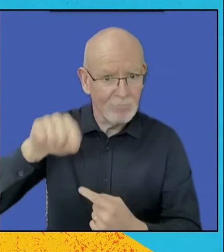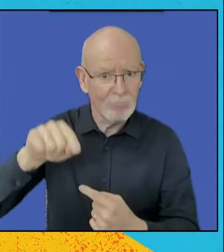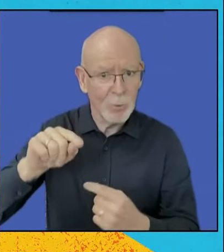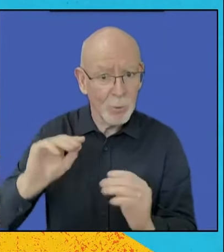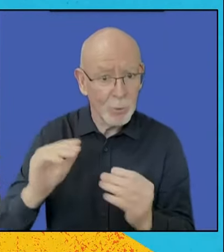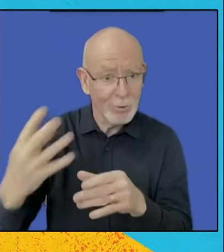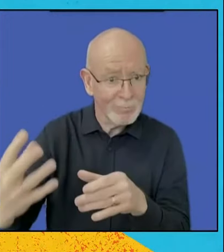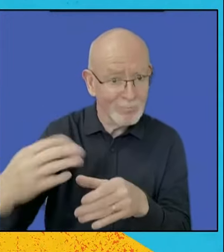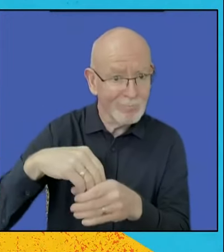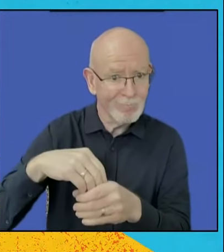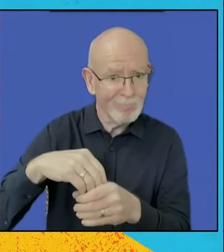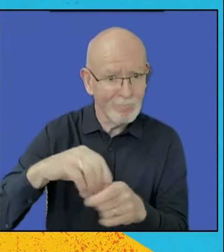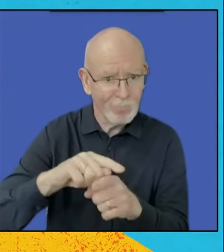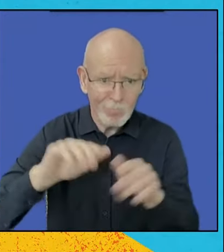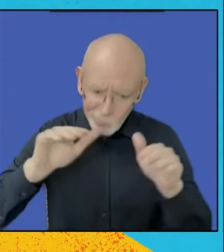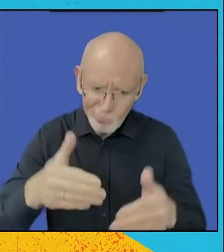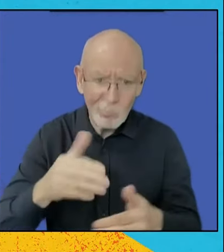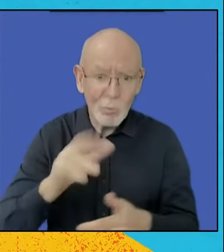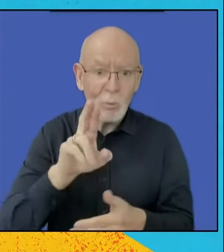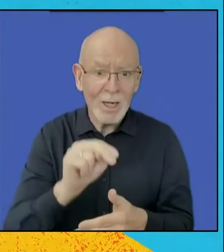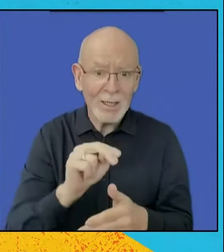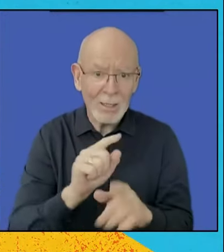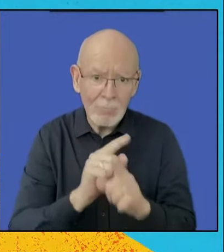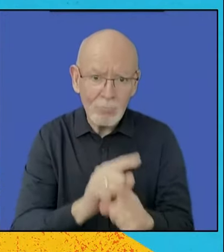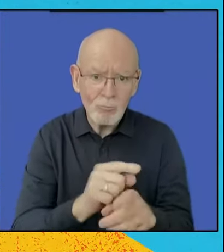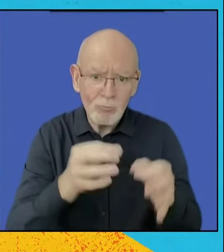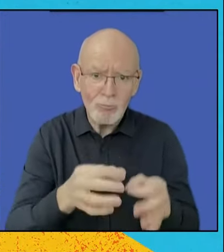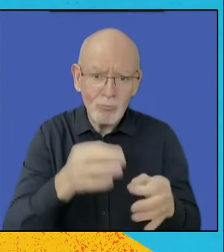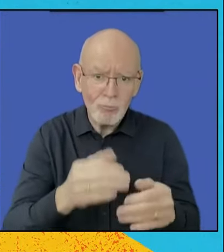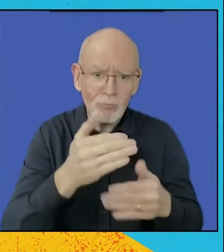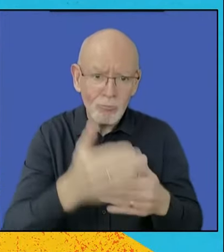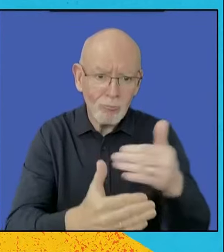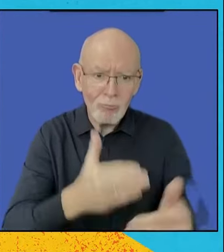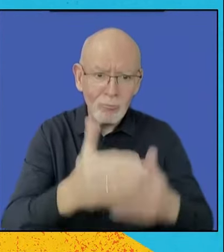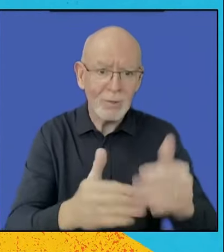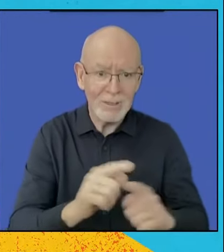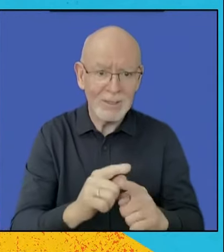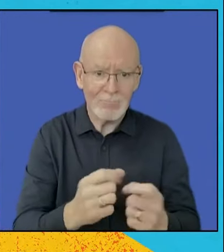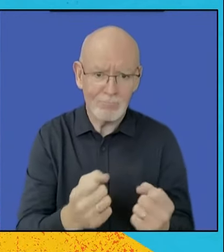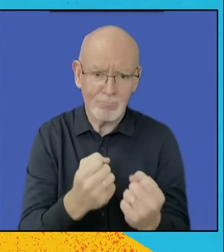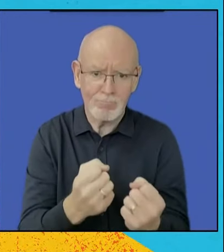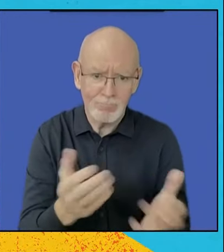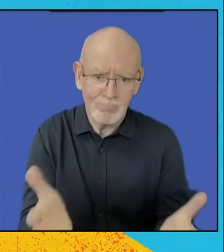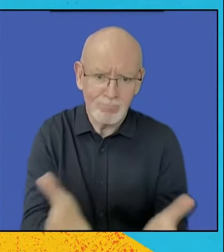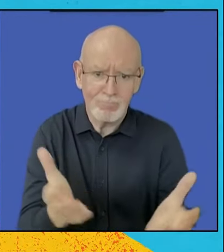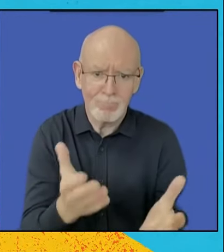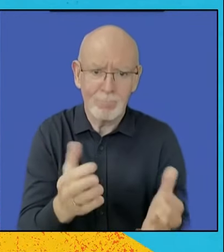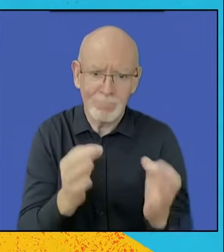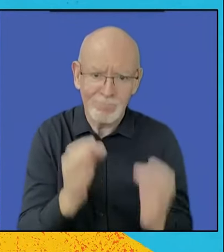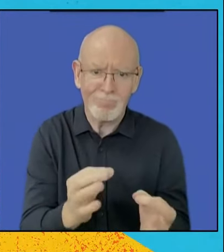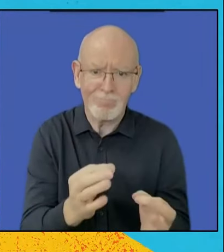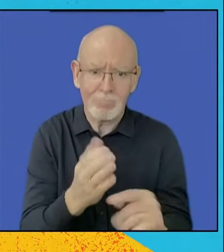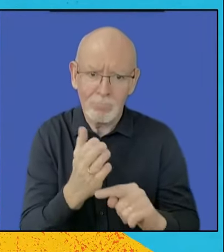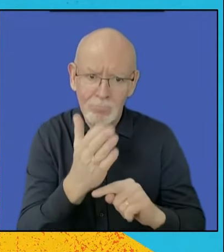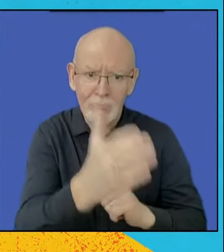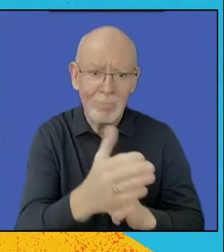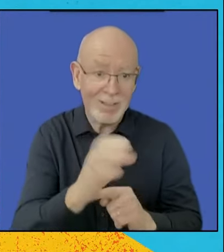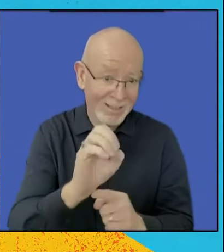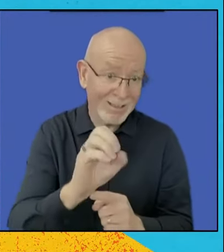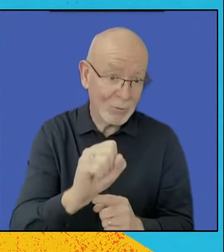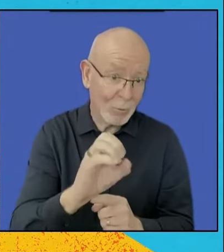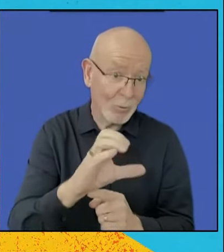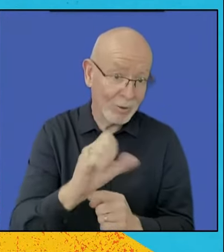youth participation across all that we do. At the same time, we need young people to lend their energies, ideas,